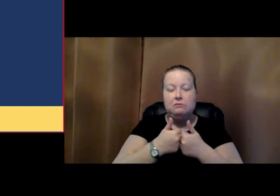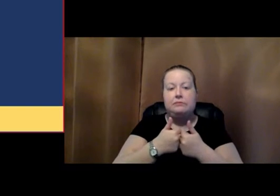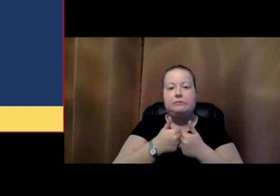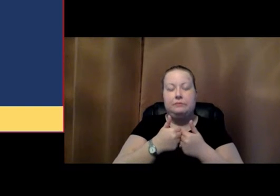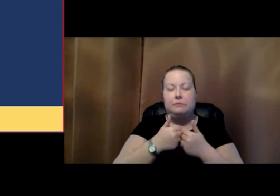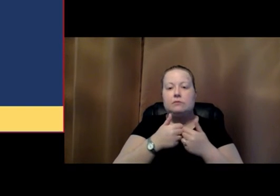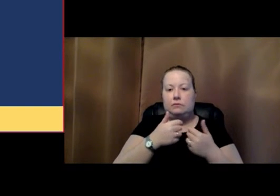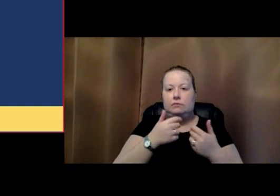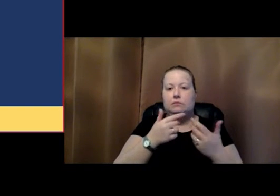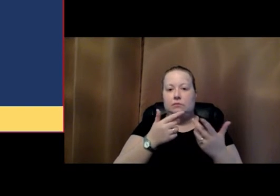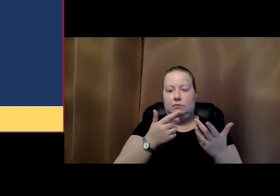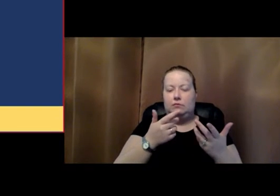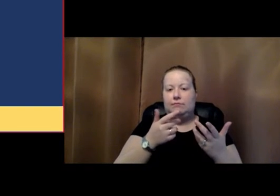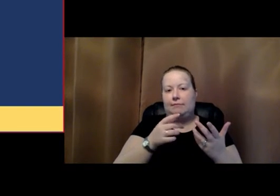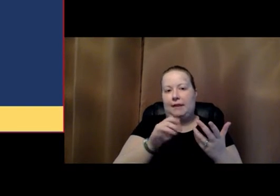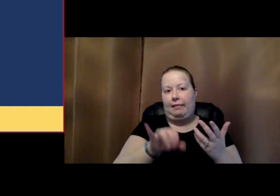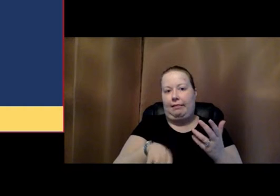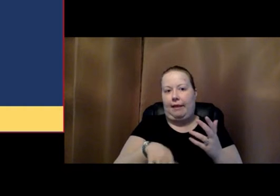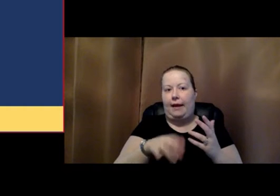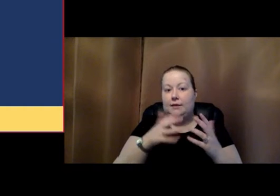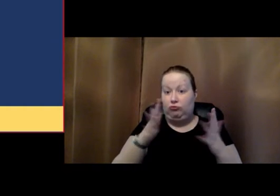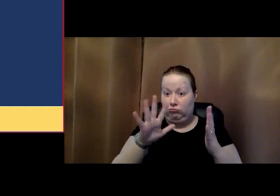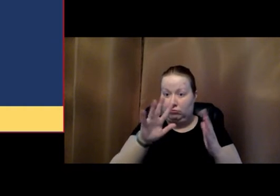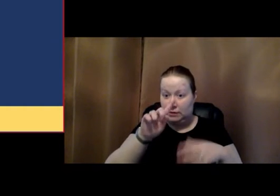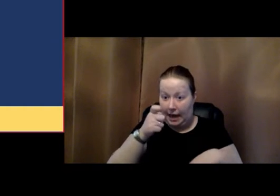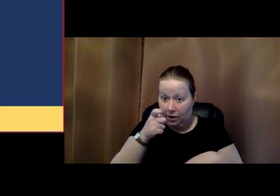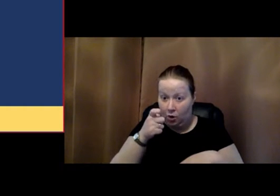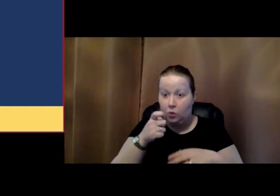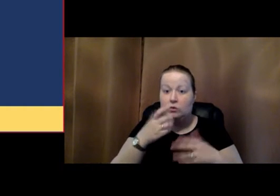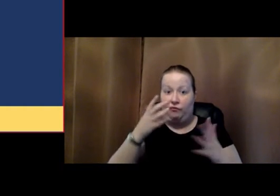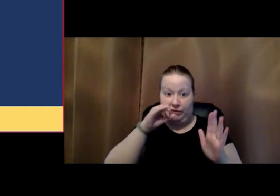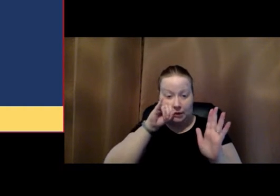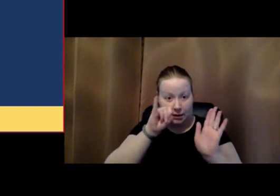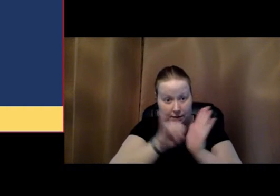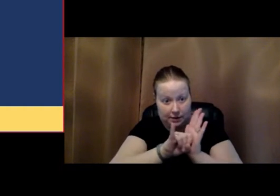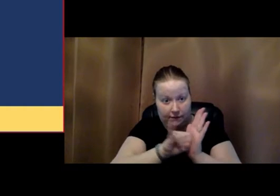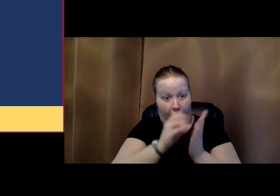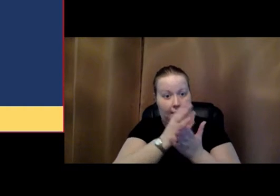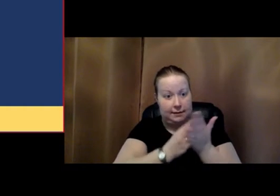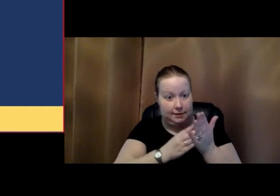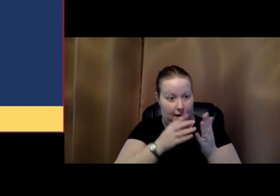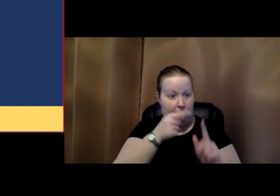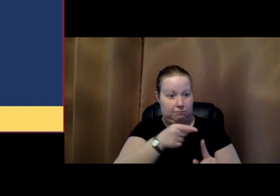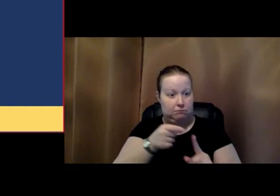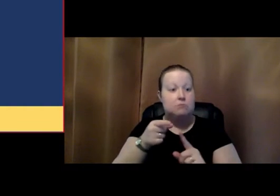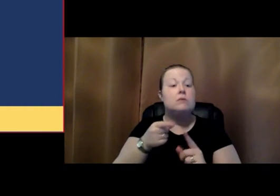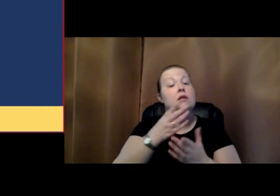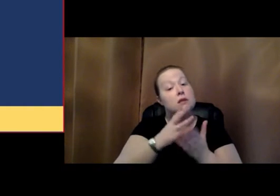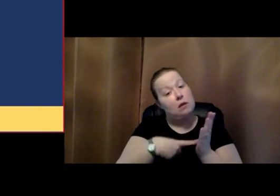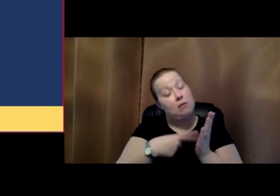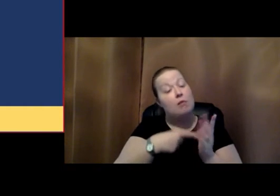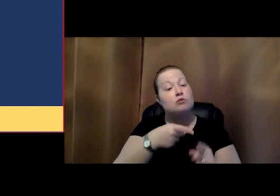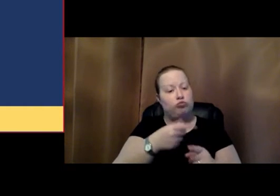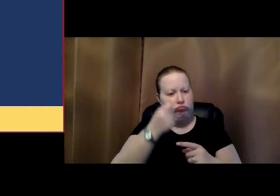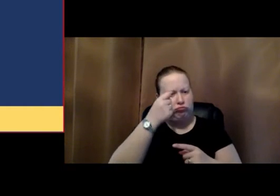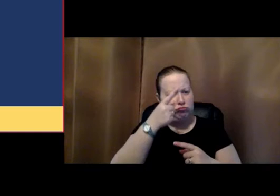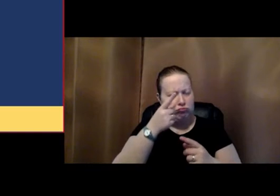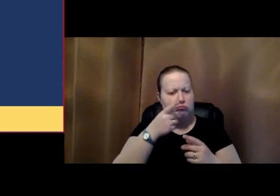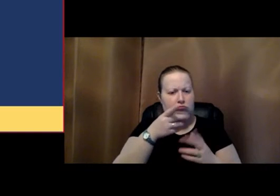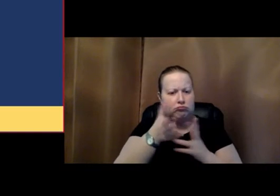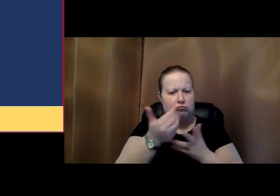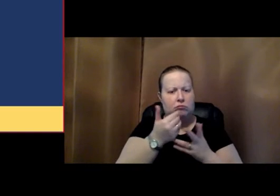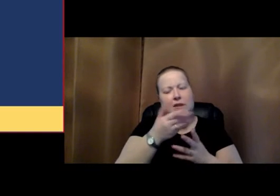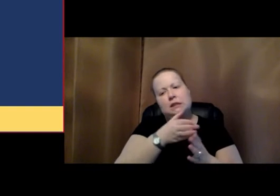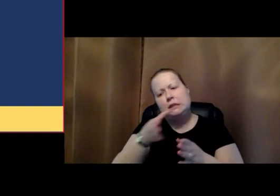diagnosed, that have been identified. In some cases, they're well understood, or in some cases, they're somewhat